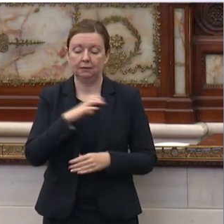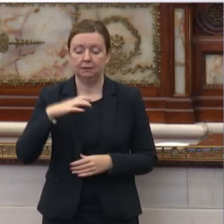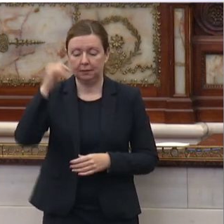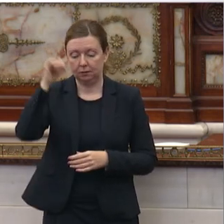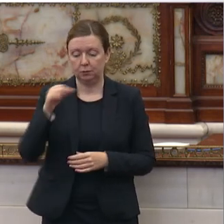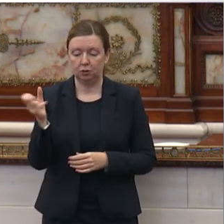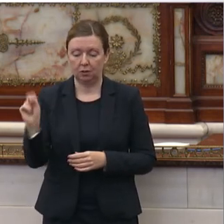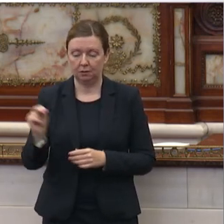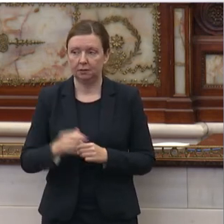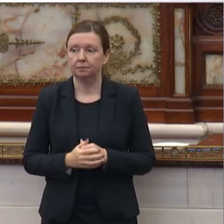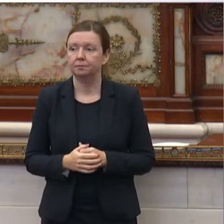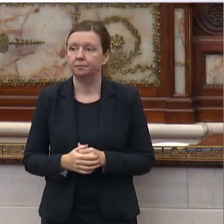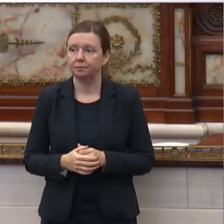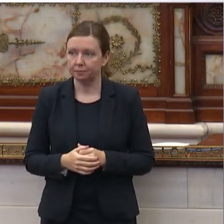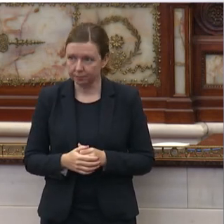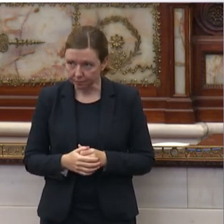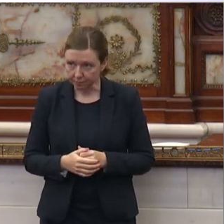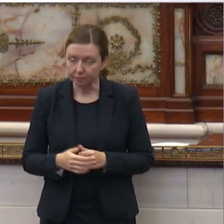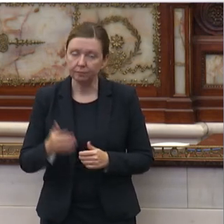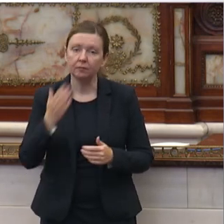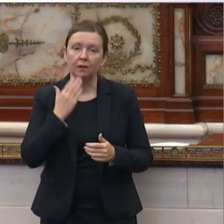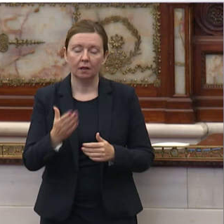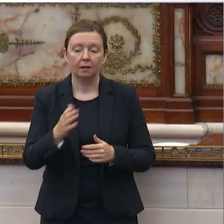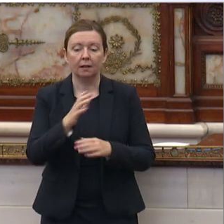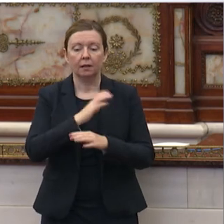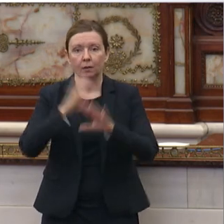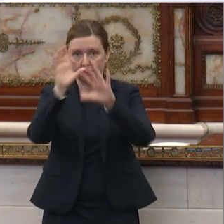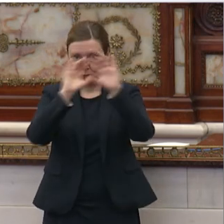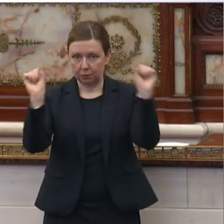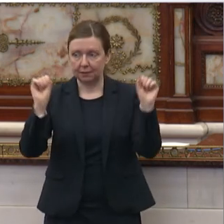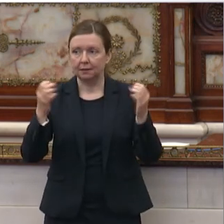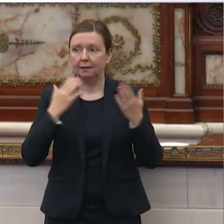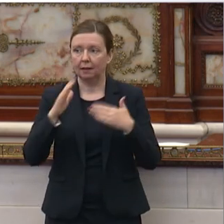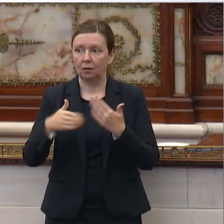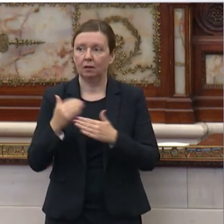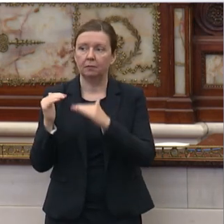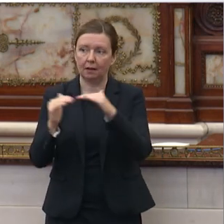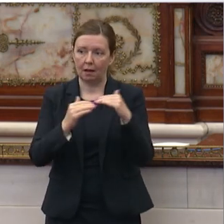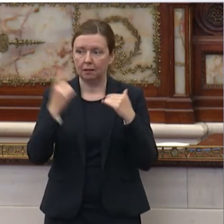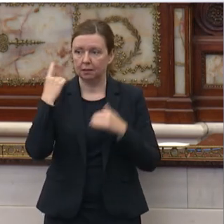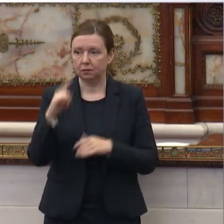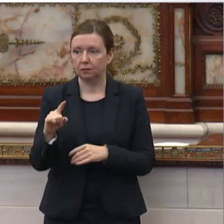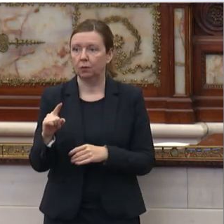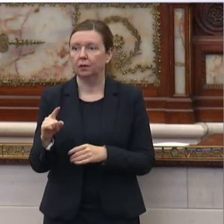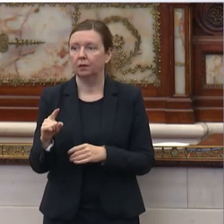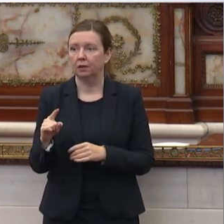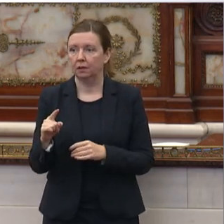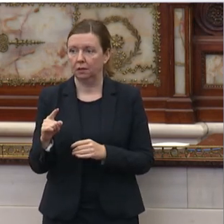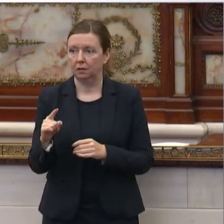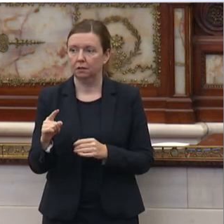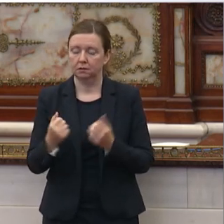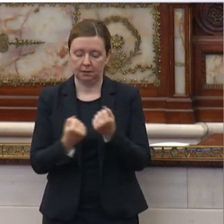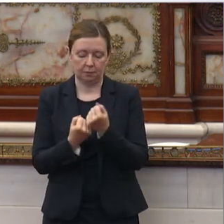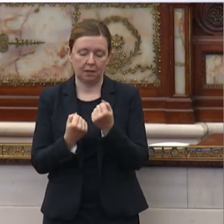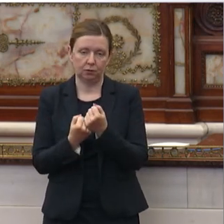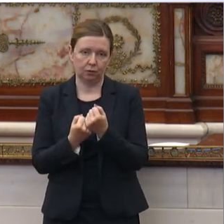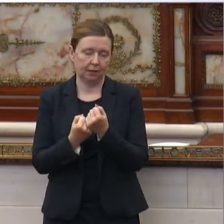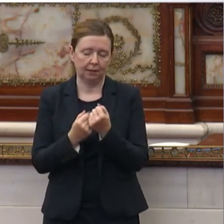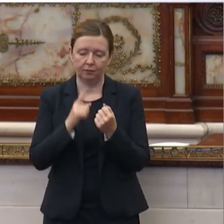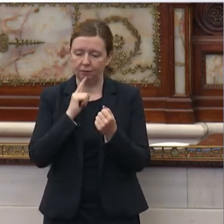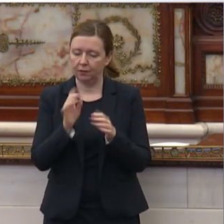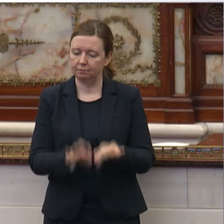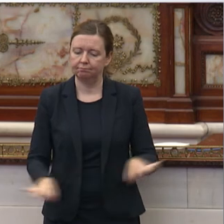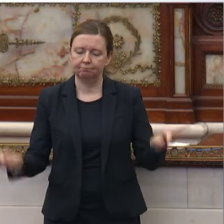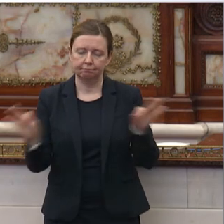Johnson. Yeah, thank you, Council President. I want to thank all my colleagues for sponsoring this very, very